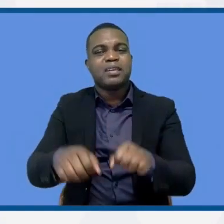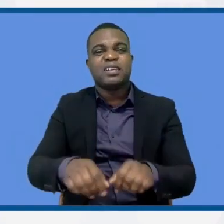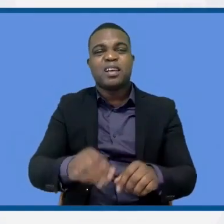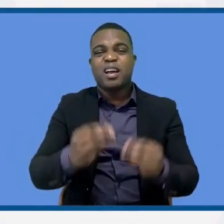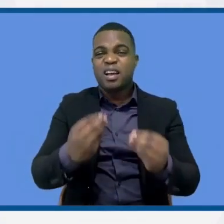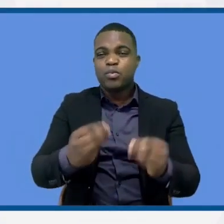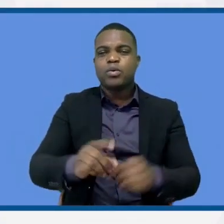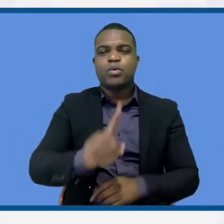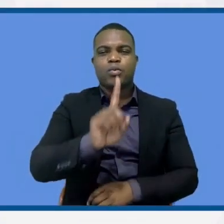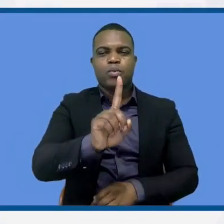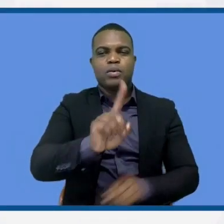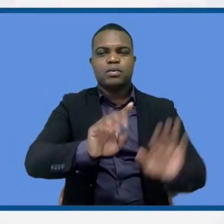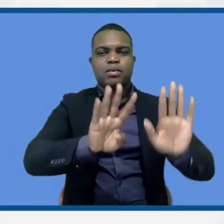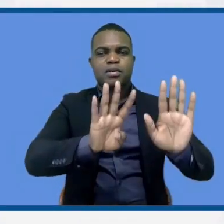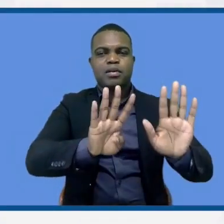Kevin Douglas.